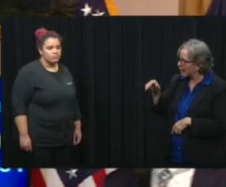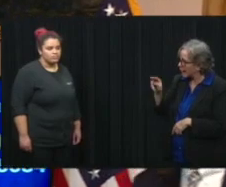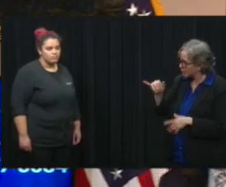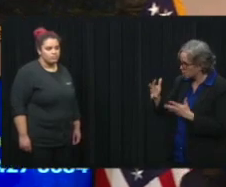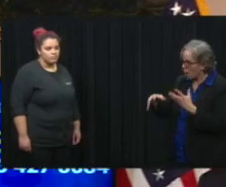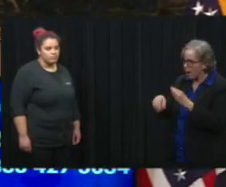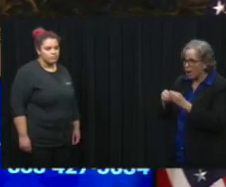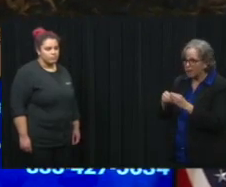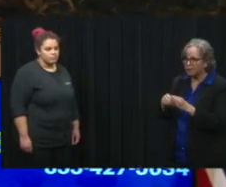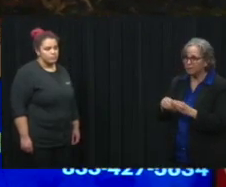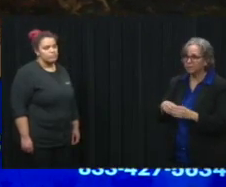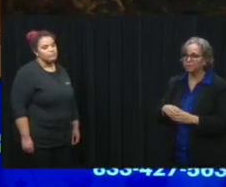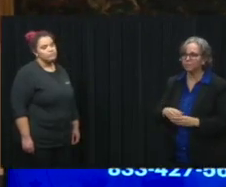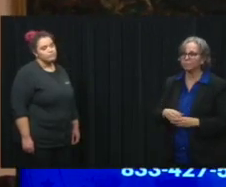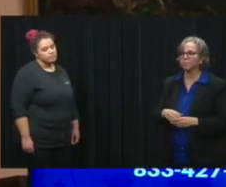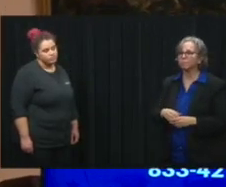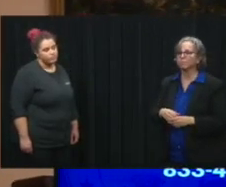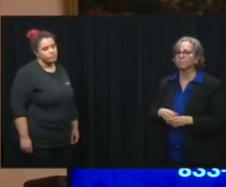Thank you.